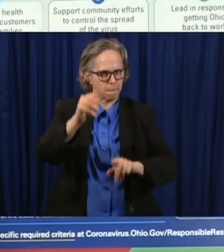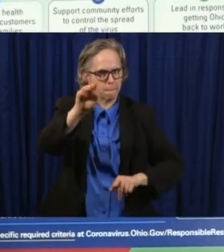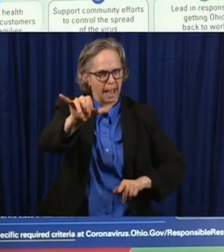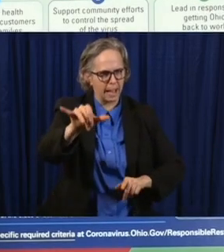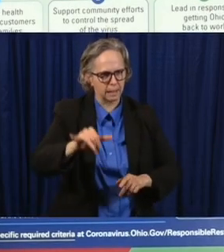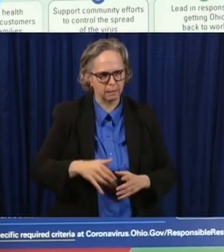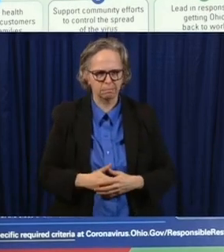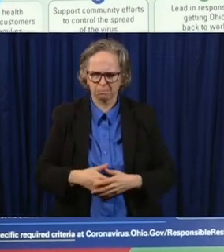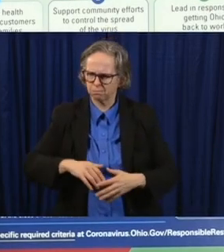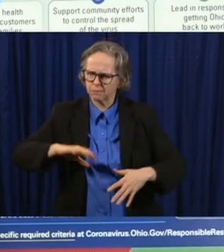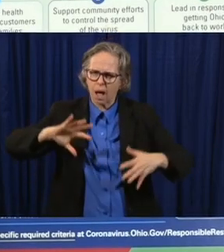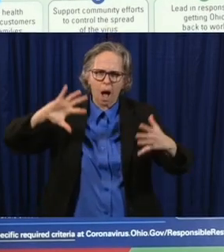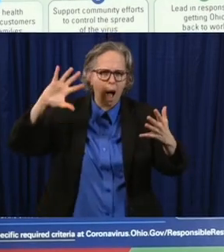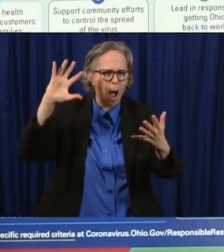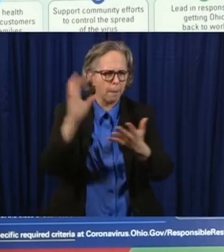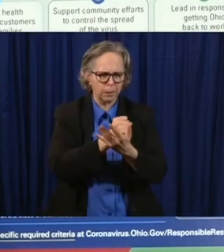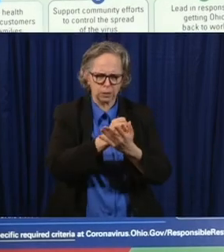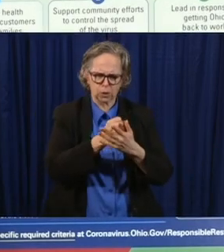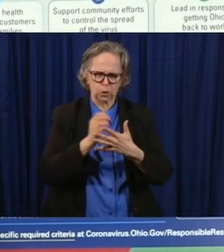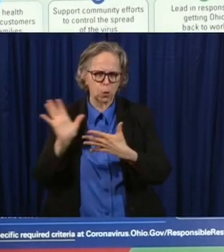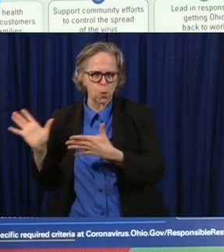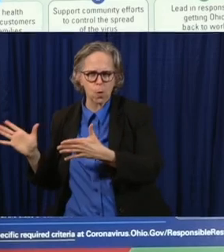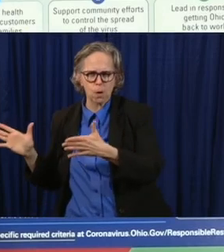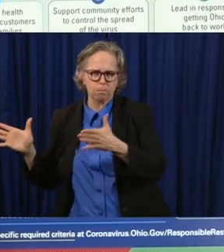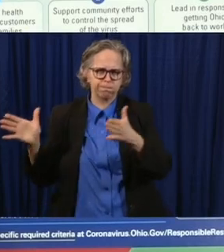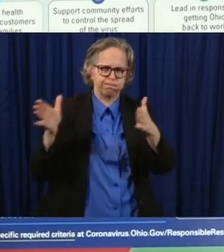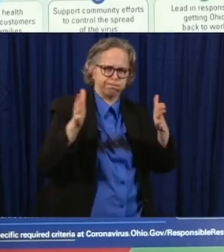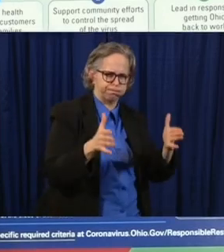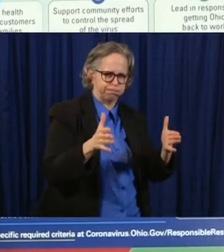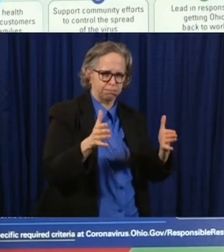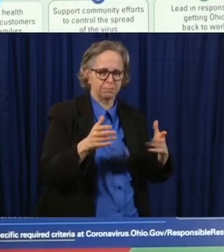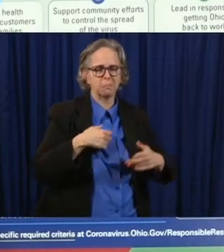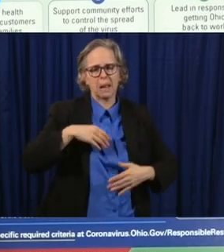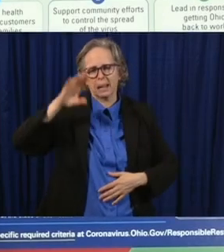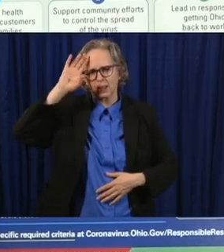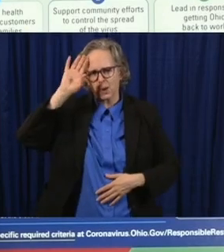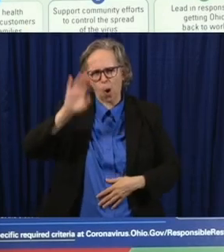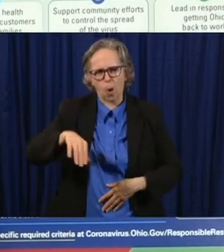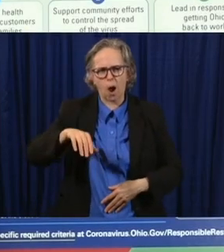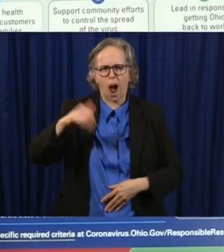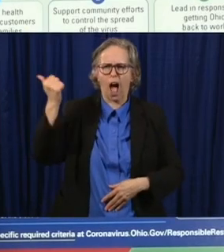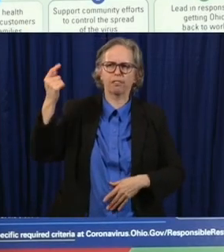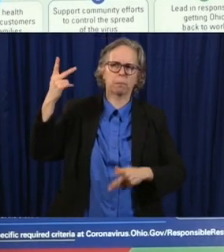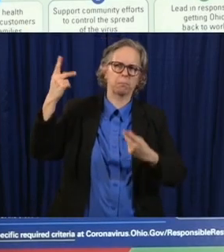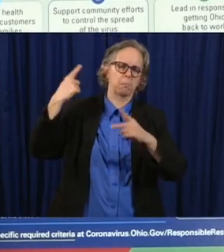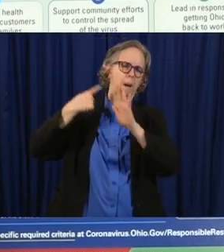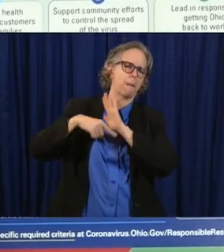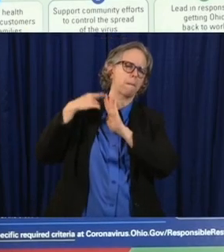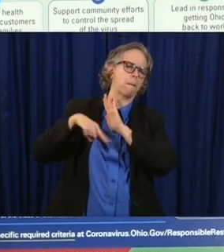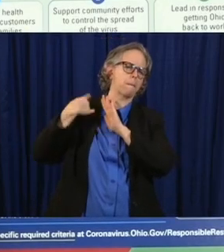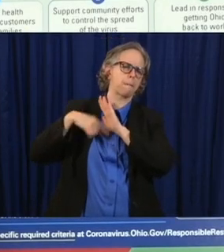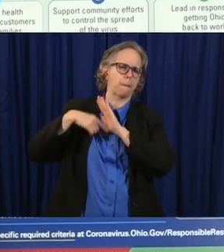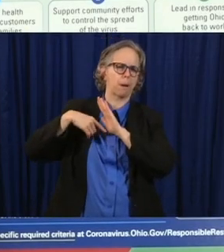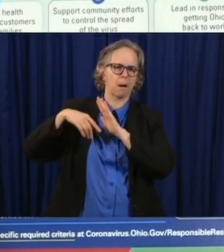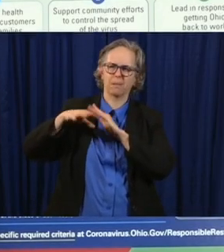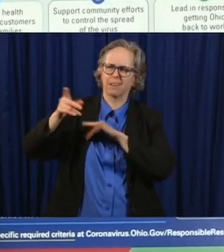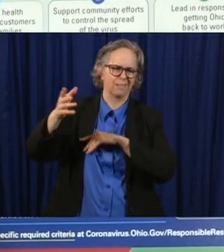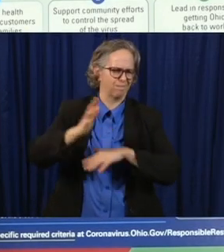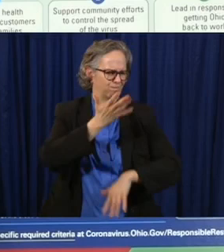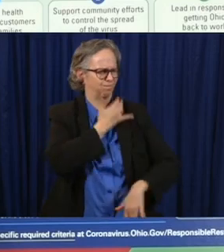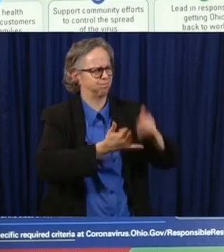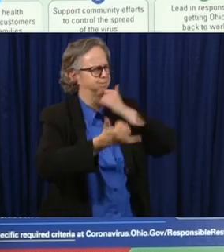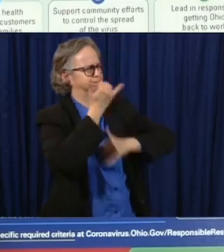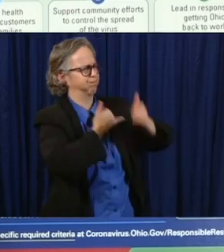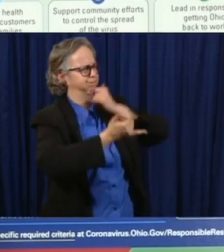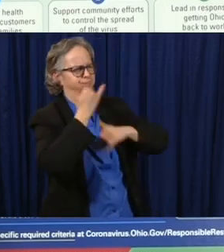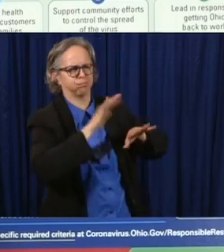pathway. We will be criticized from some people who say we shouldn't have opened up at all. We'll be criticized